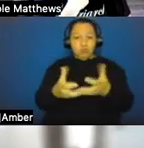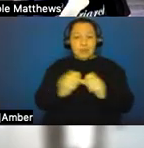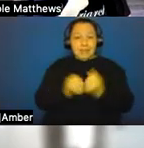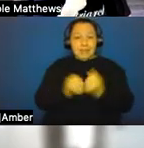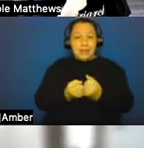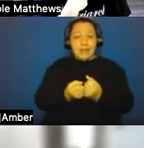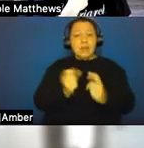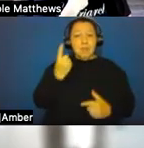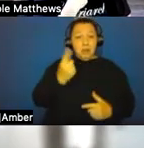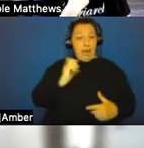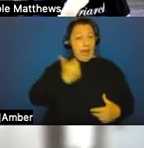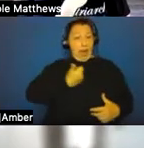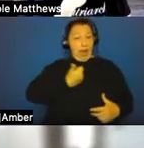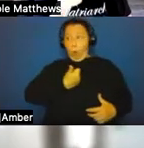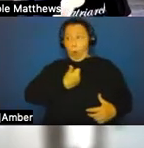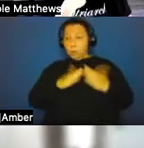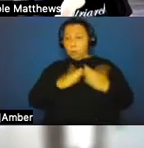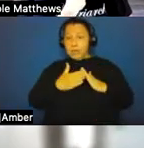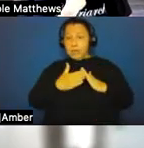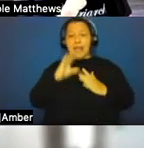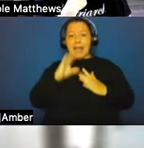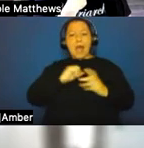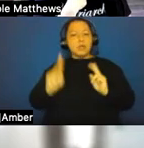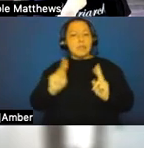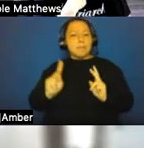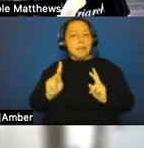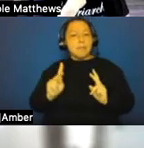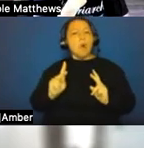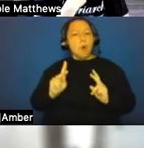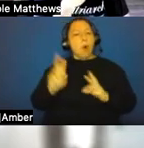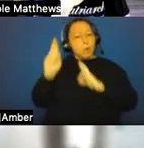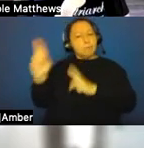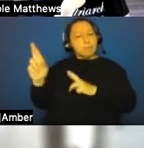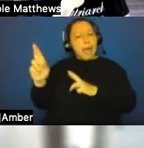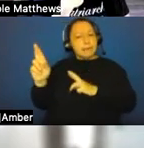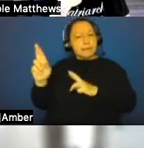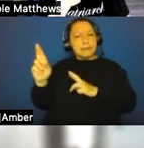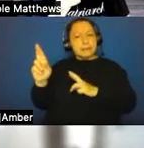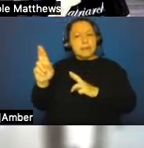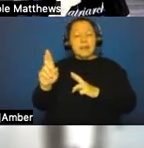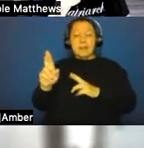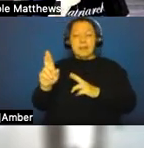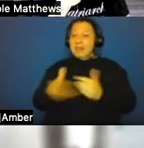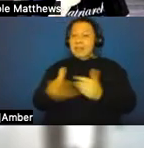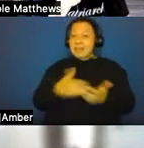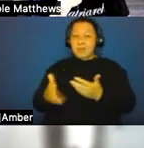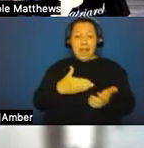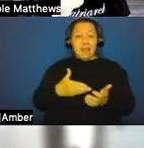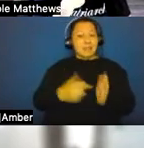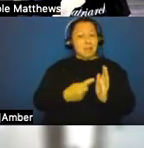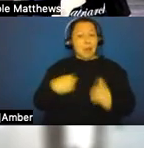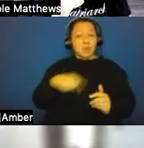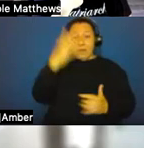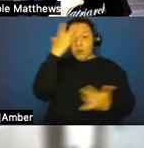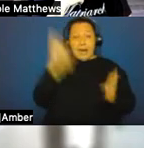are respected. But even with that, sometimes we forget, right? And sometimes our kids don't